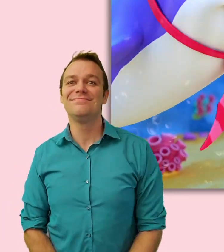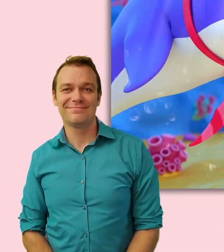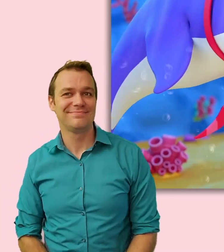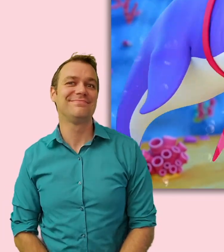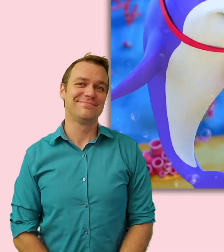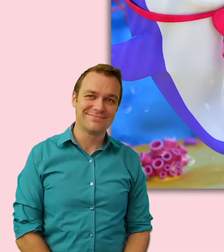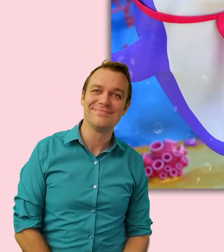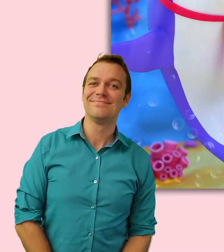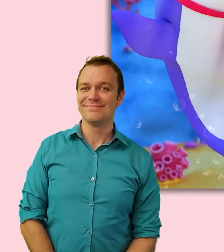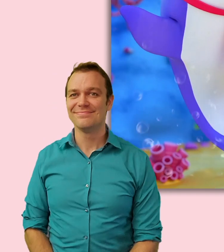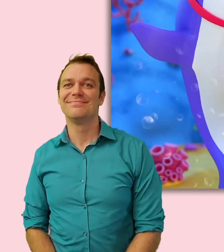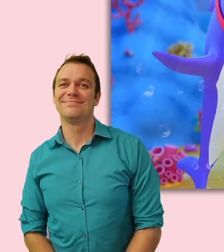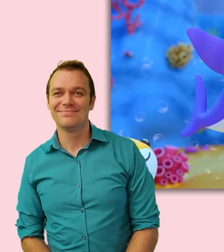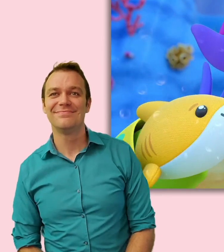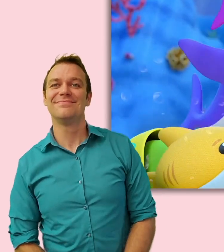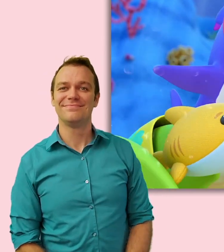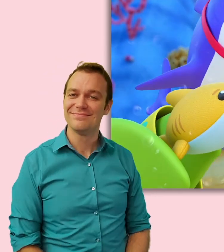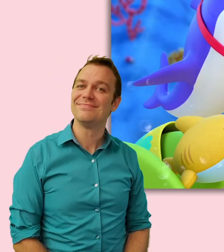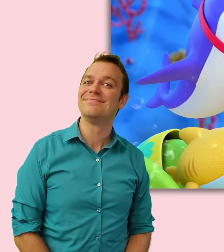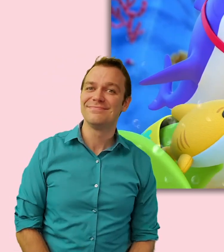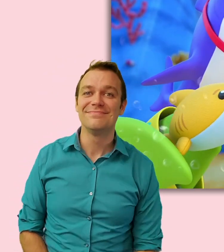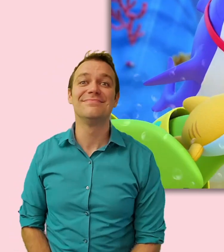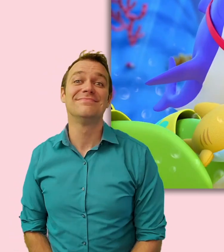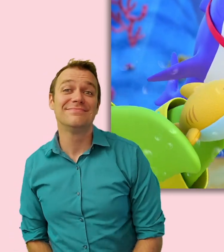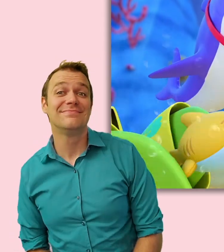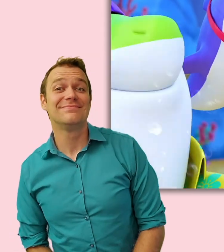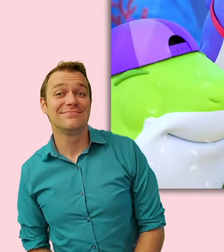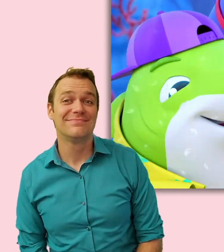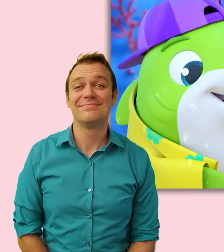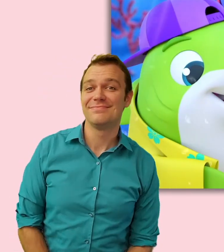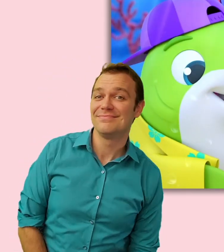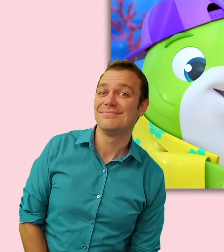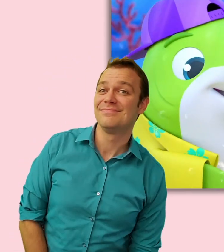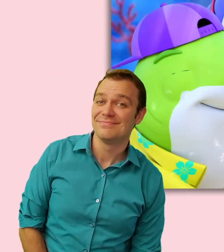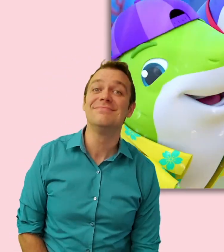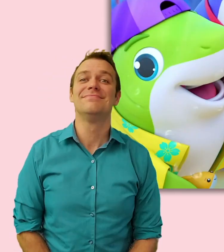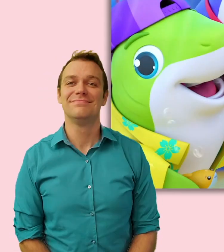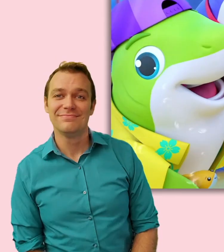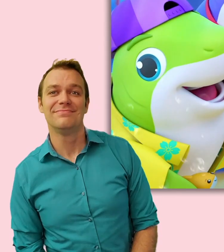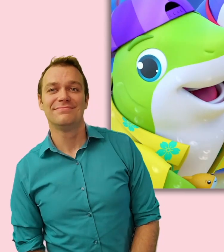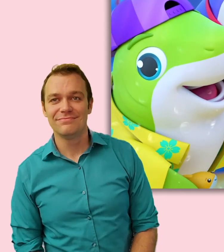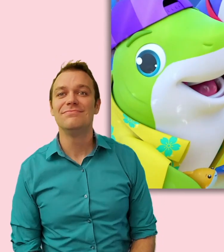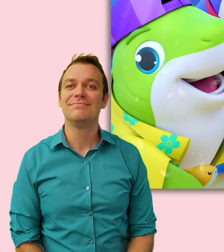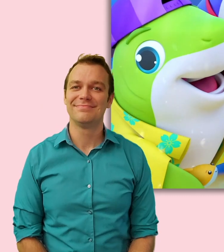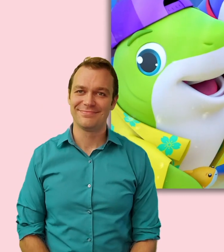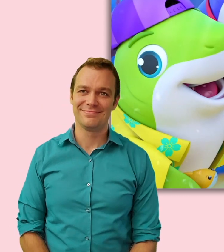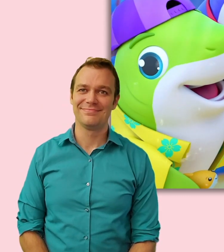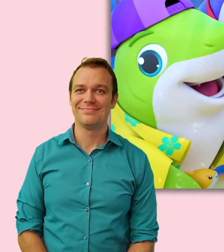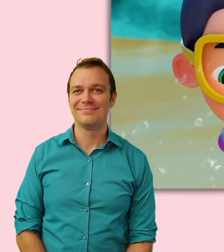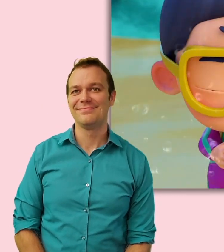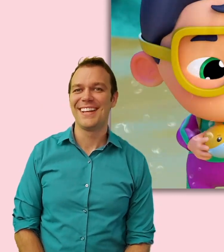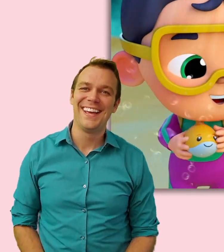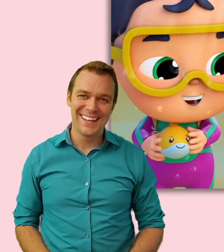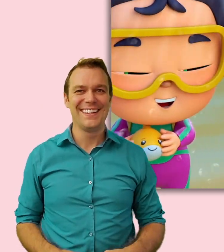do do do do do do. Do do do do do do do do. Do do do. Do do do.